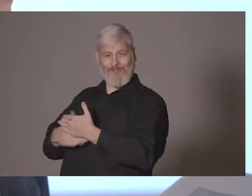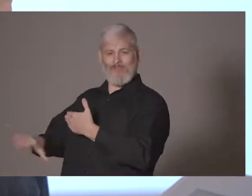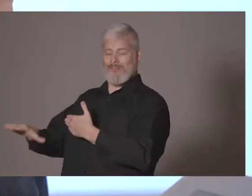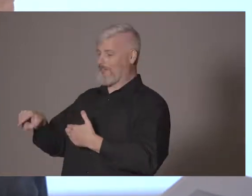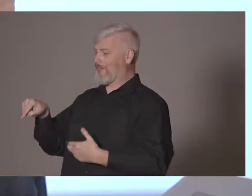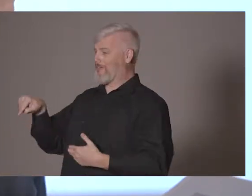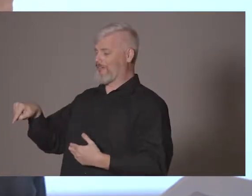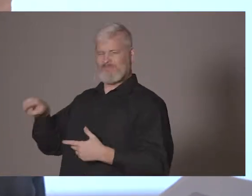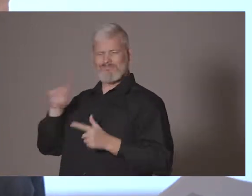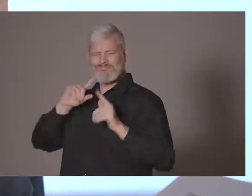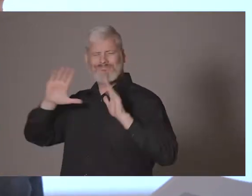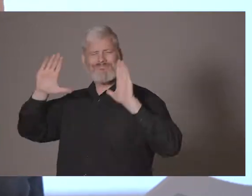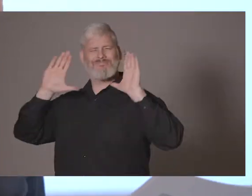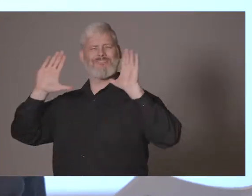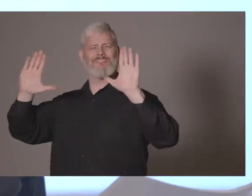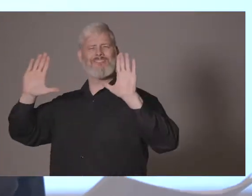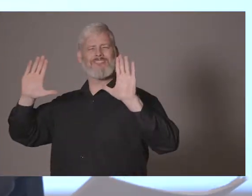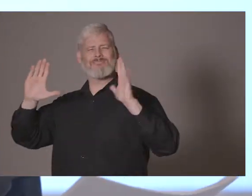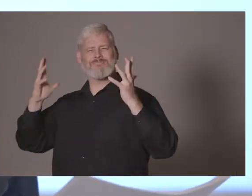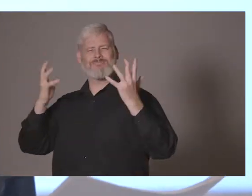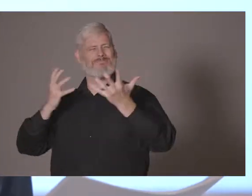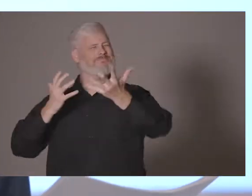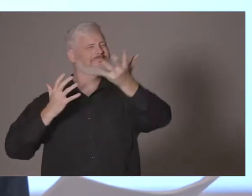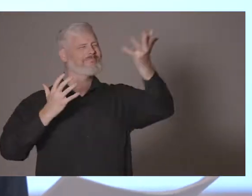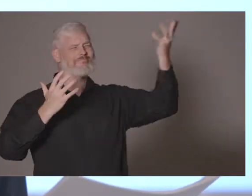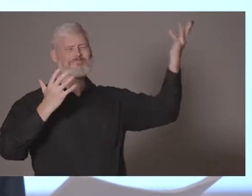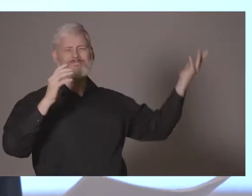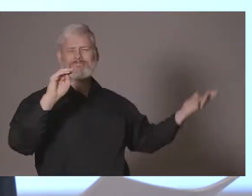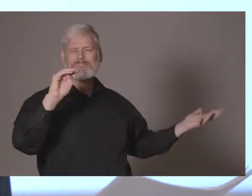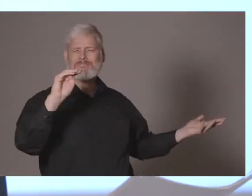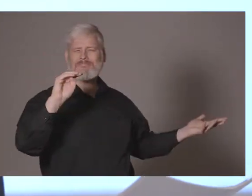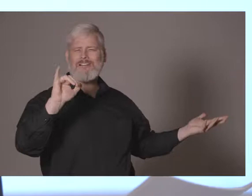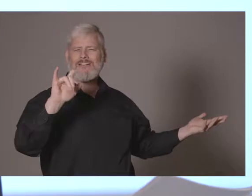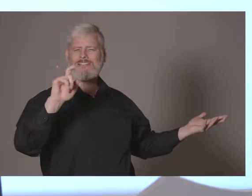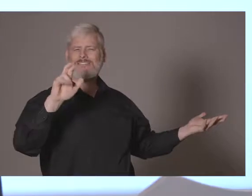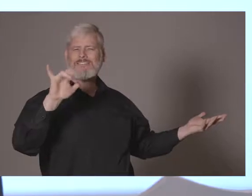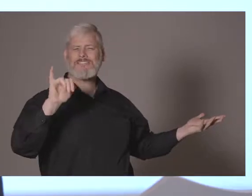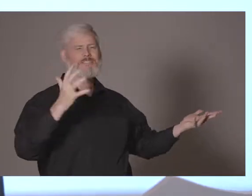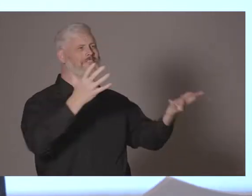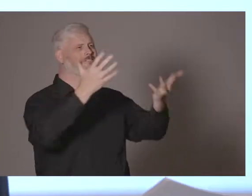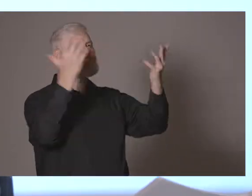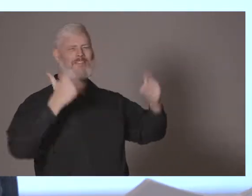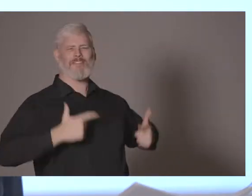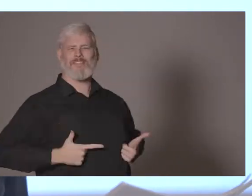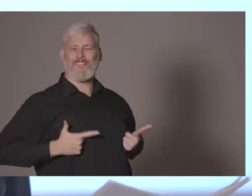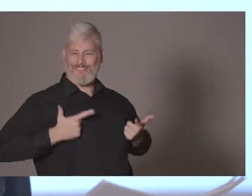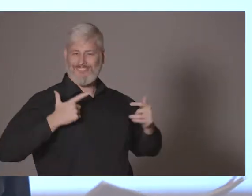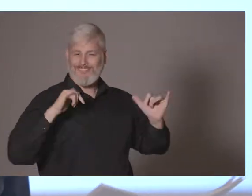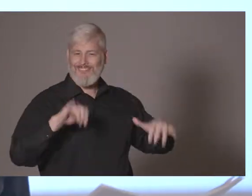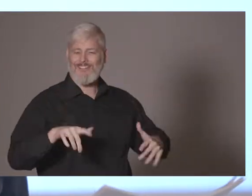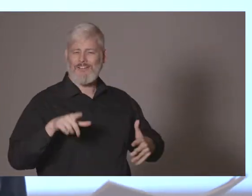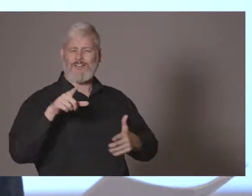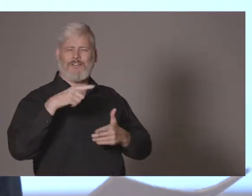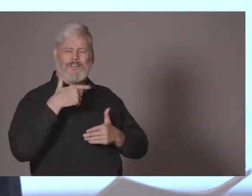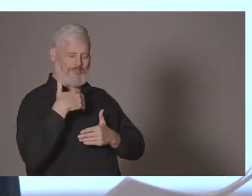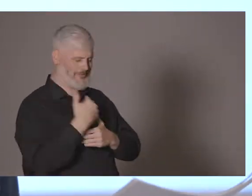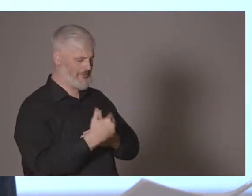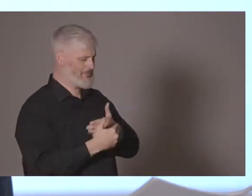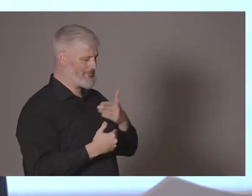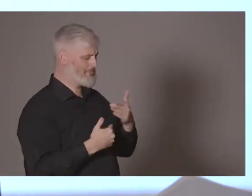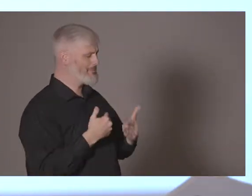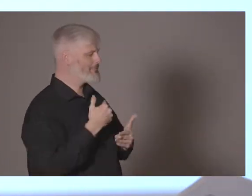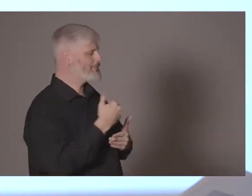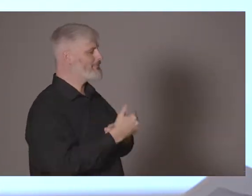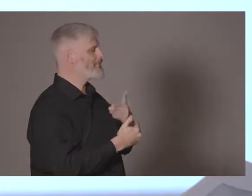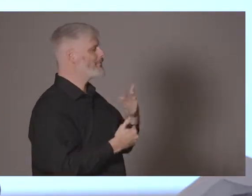knowing where I'm going, that many times I can make the choice to stop, to breathe and be,